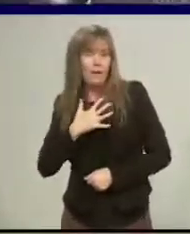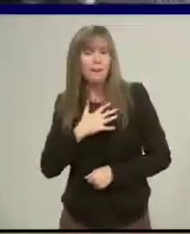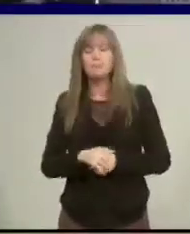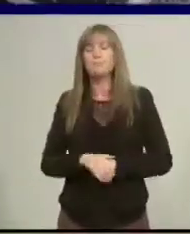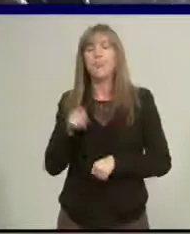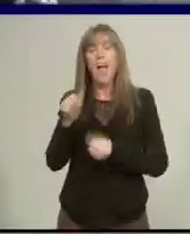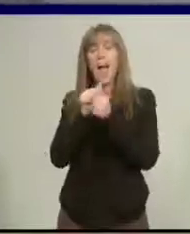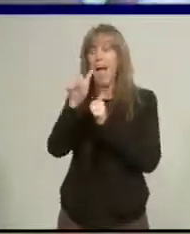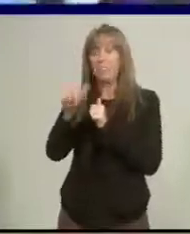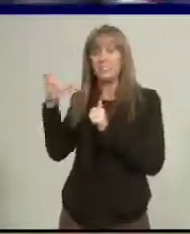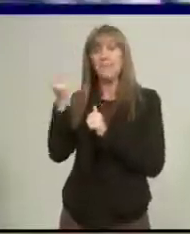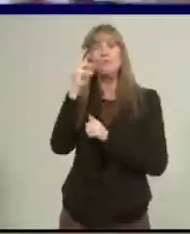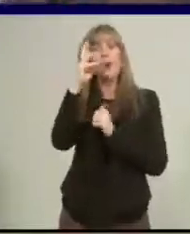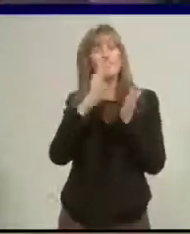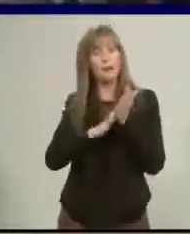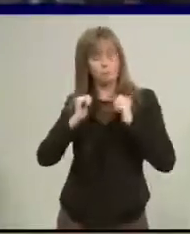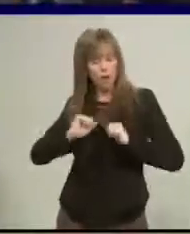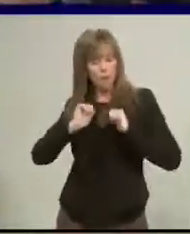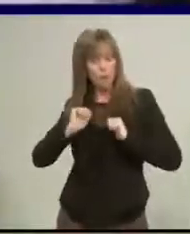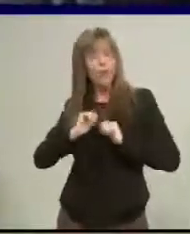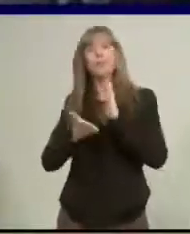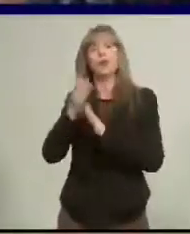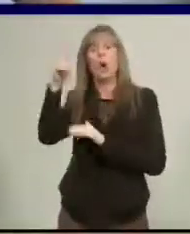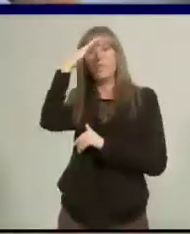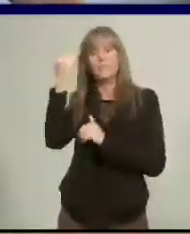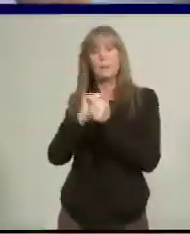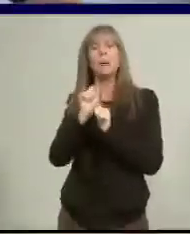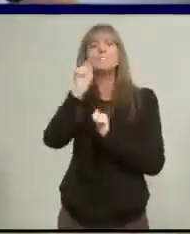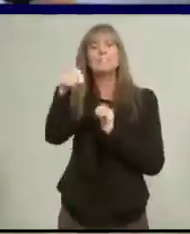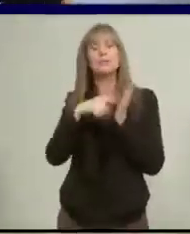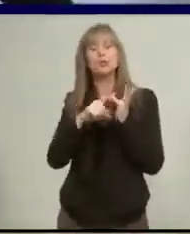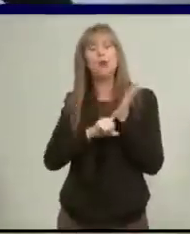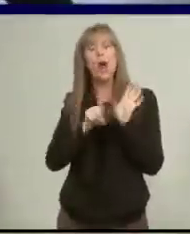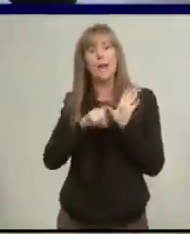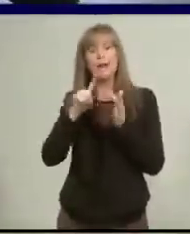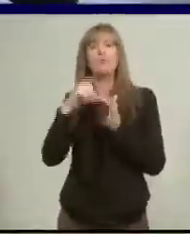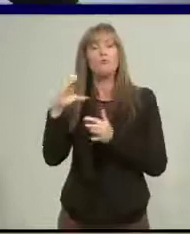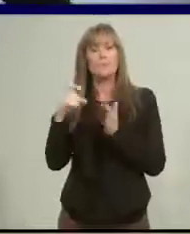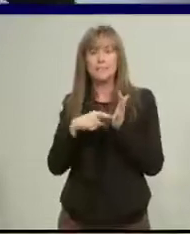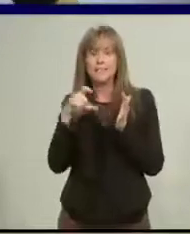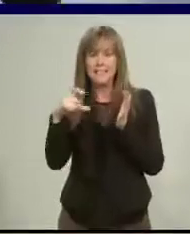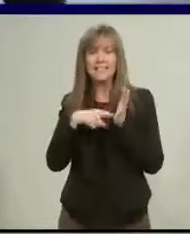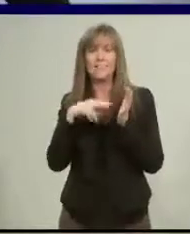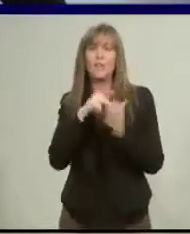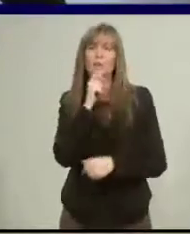have 12 months of training before heading off to the Summer Games next July. Emma Cropper, CTV